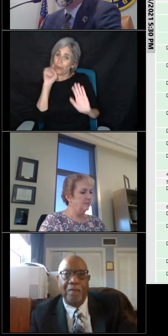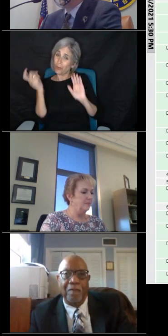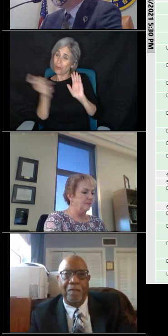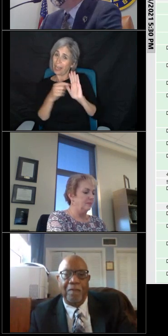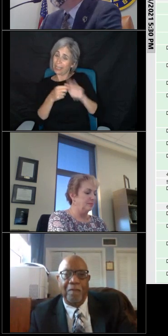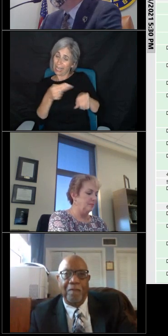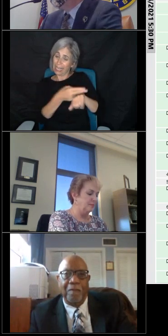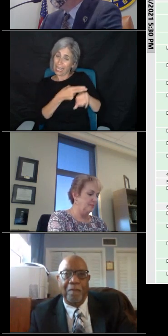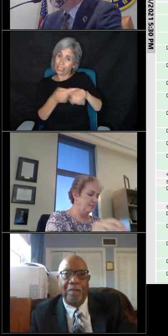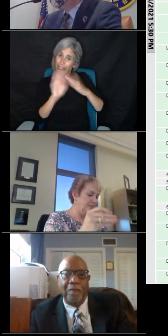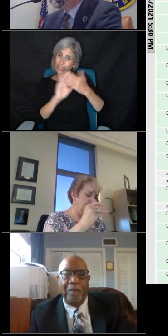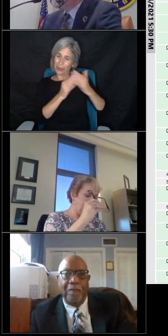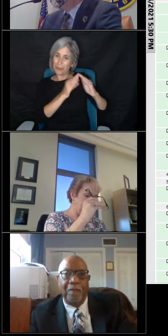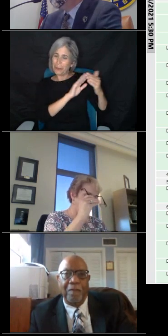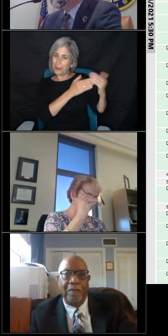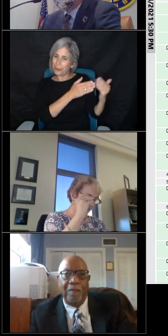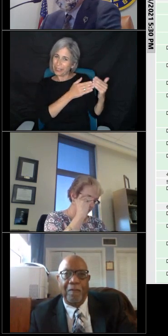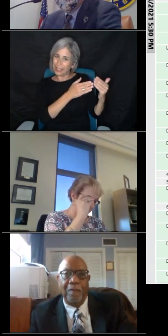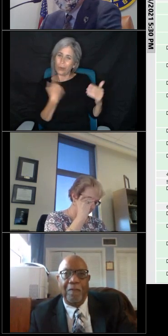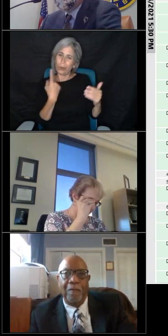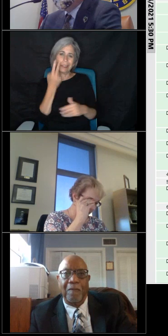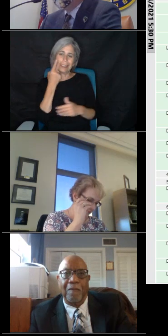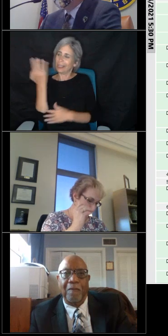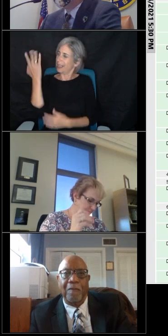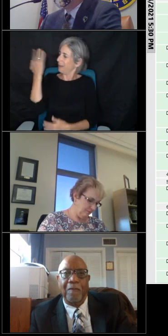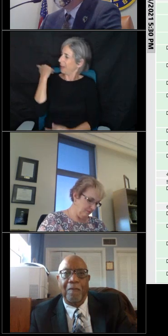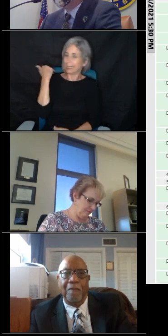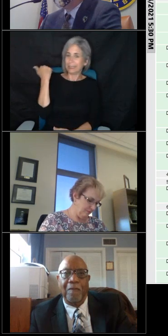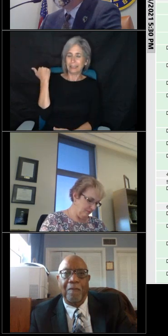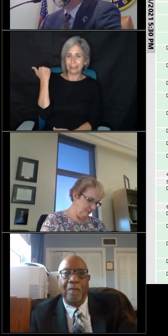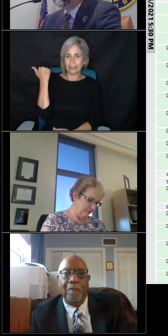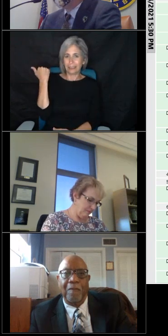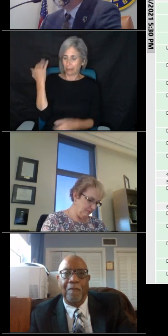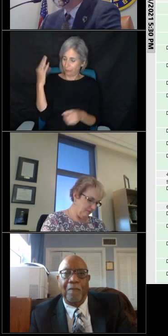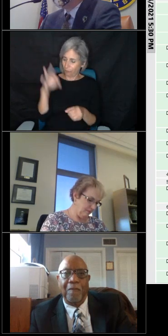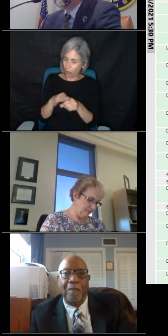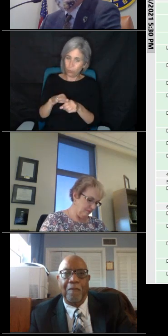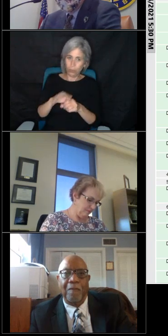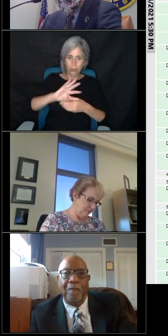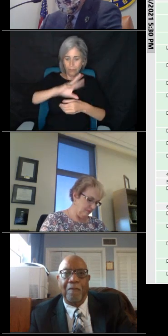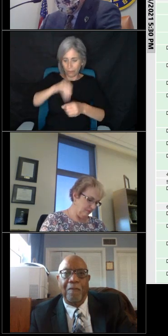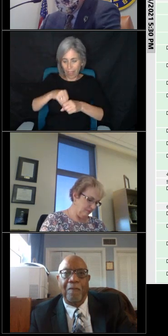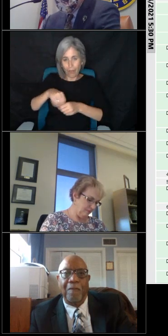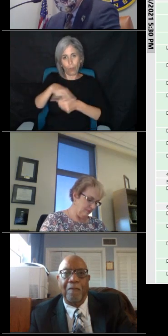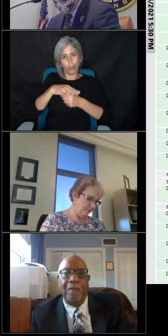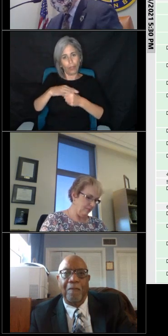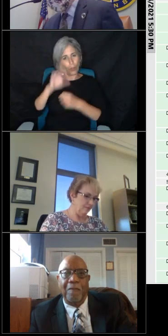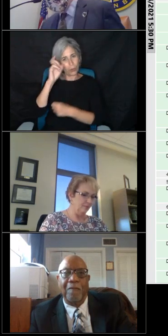community because, as we've seen in the past, they vote and are very involved with local government.